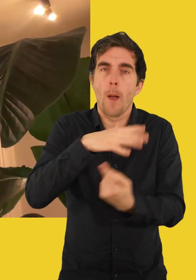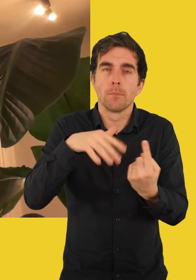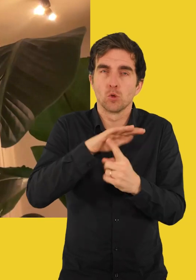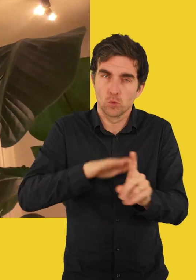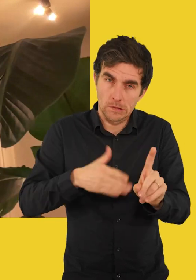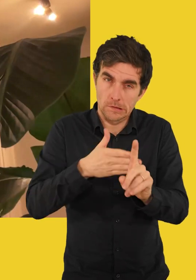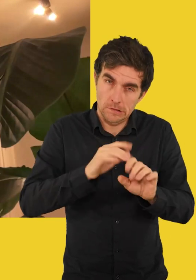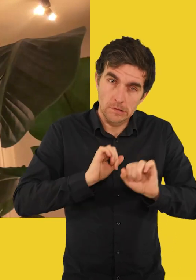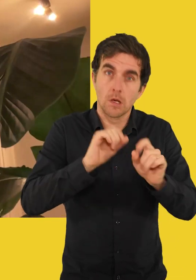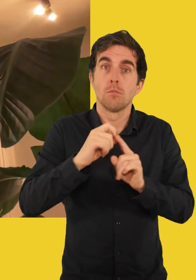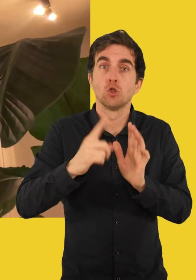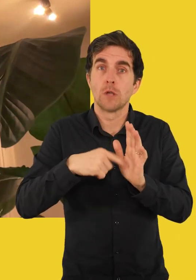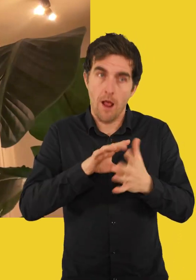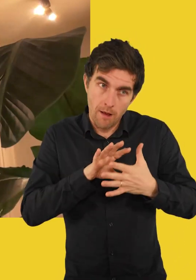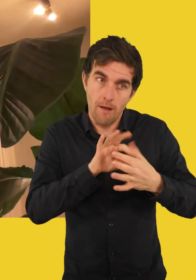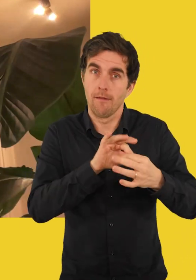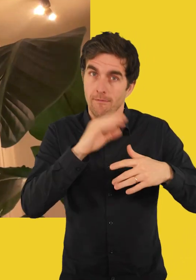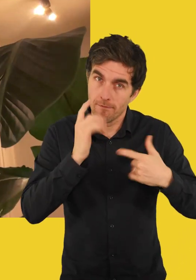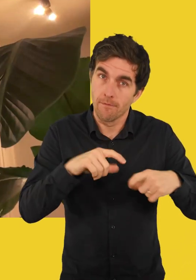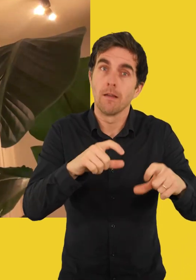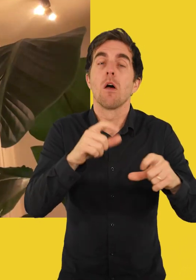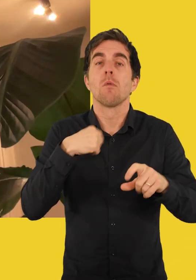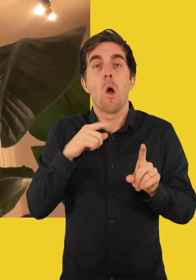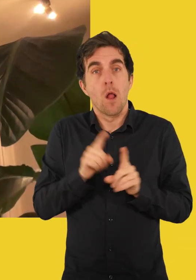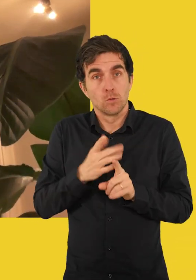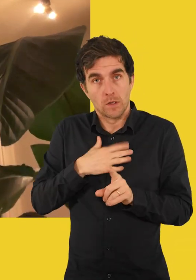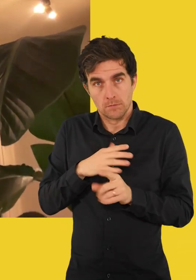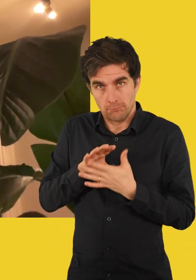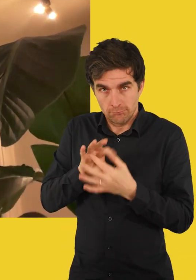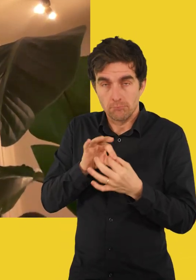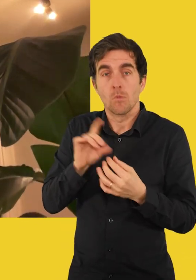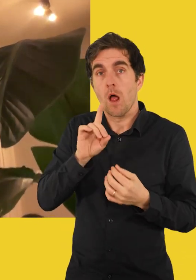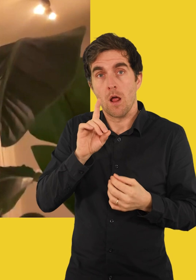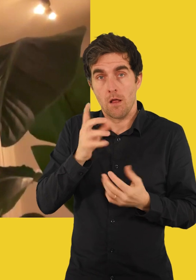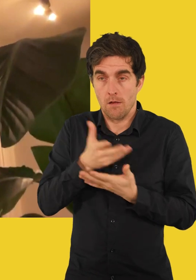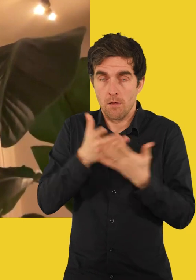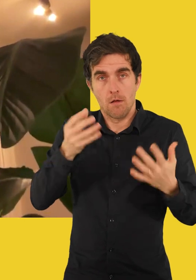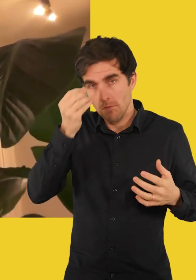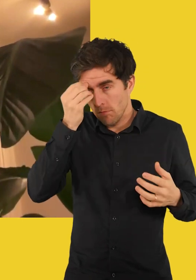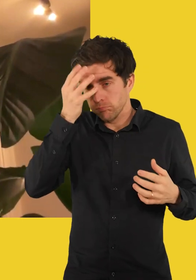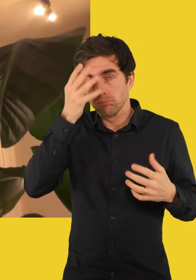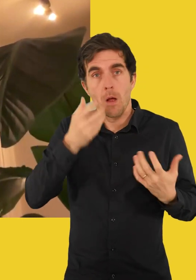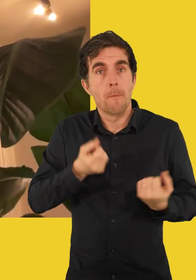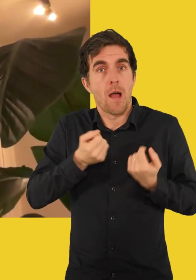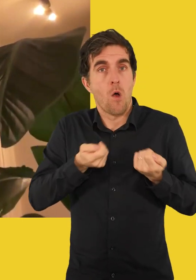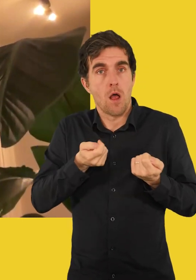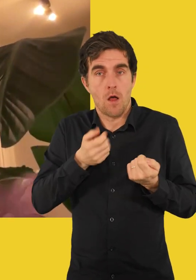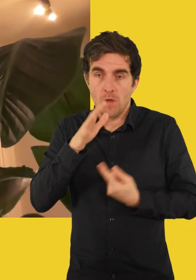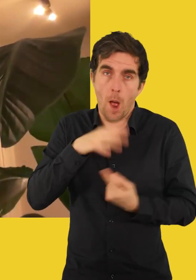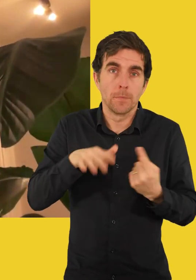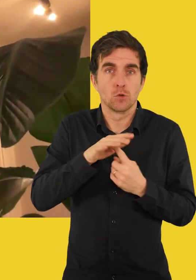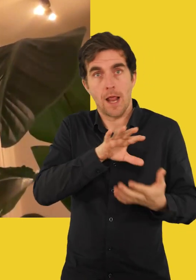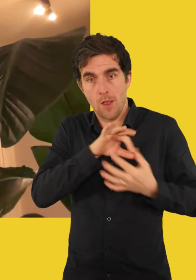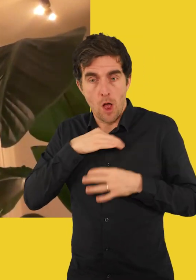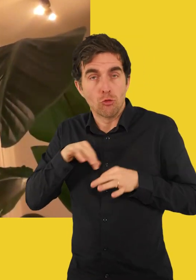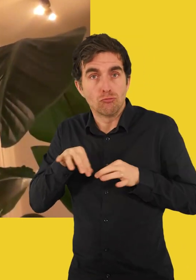community-driven litigation projects together with them. But we also work to build the knowledge and power of communities on strategic litigation,